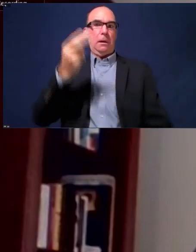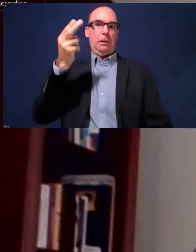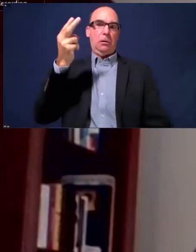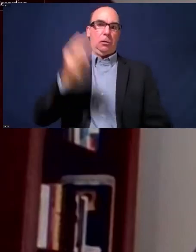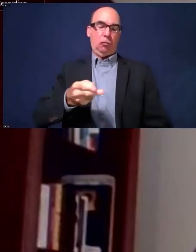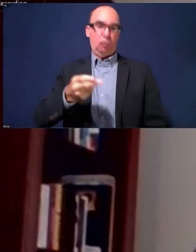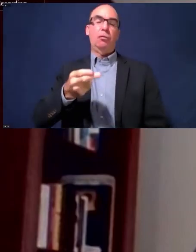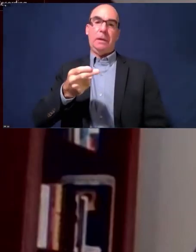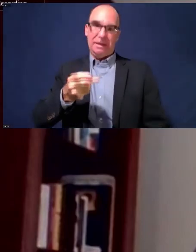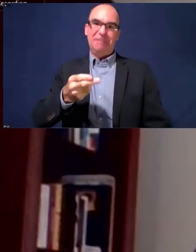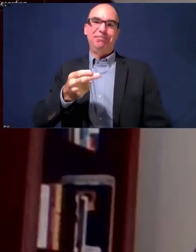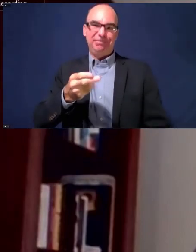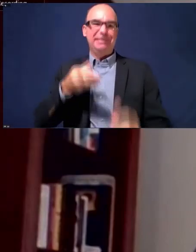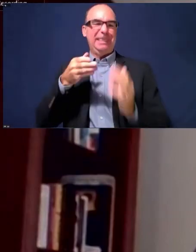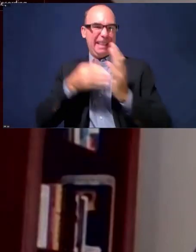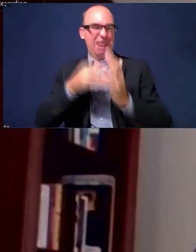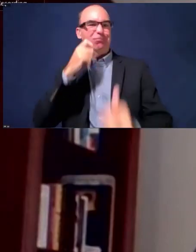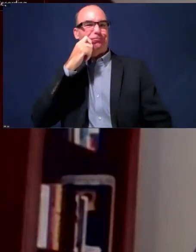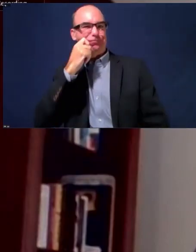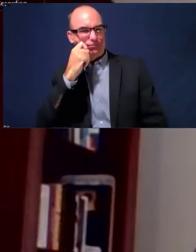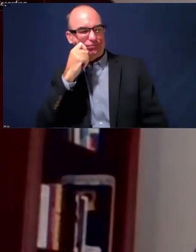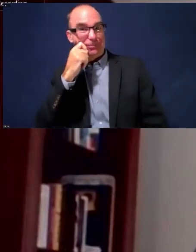Canada's universities.